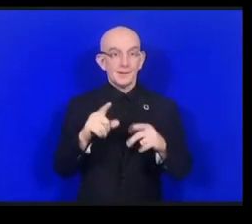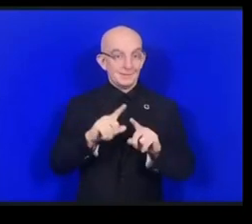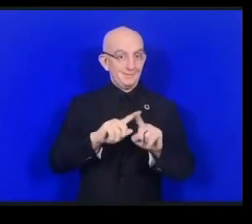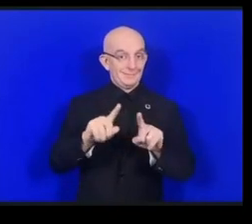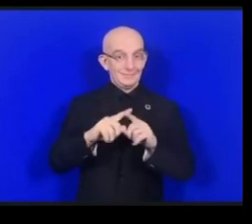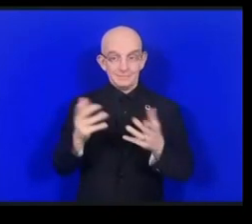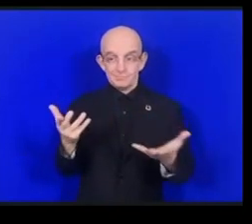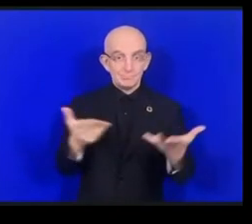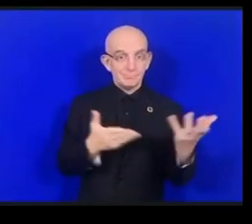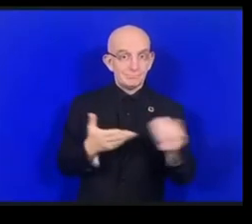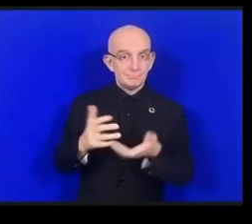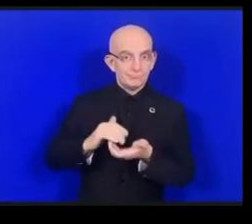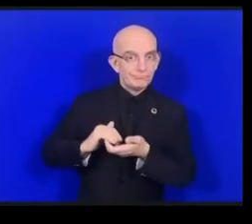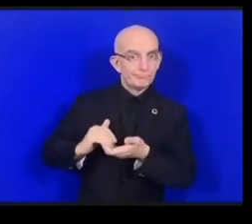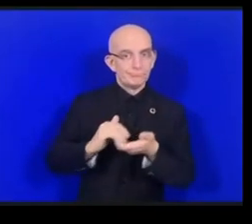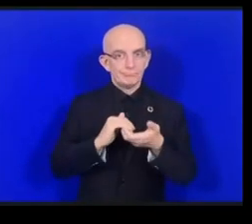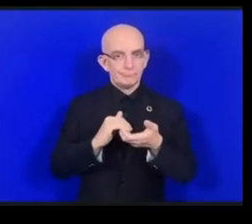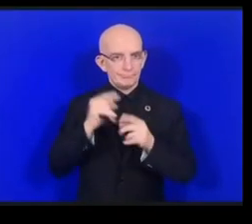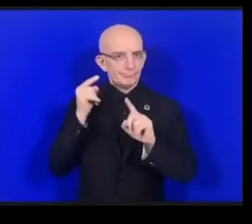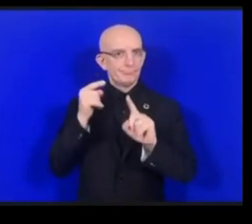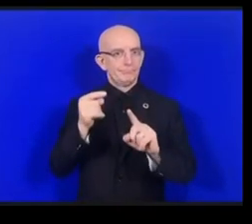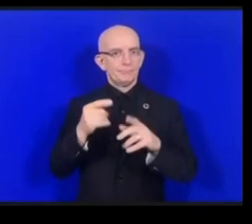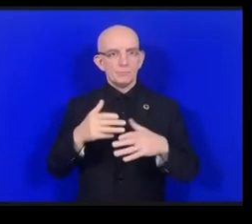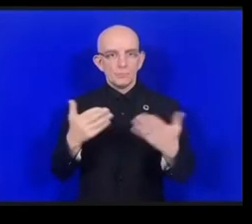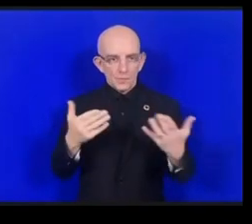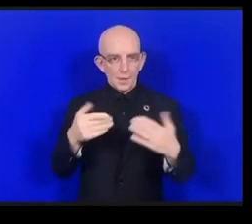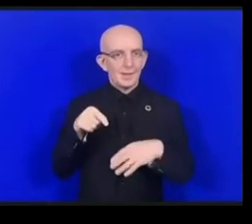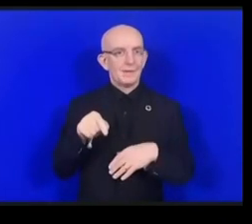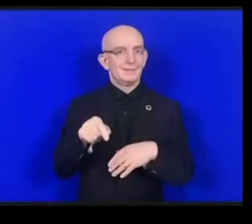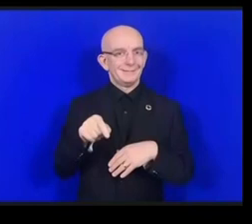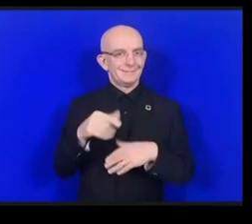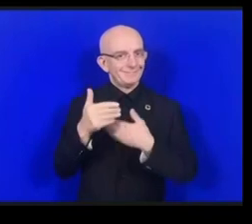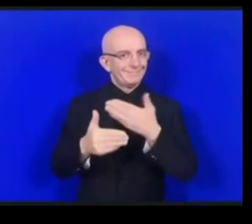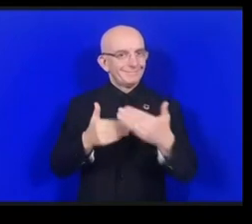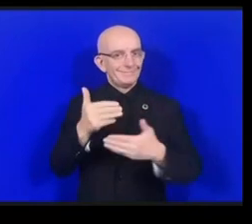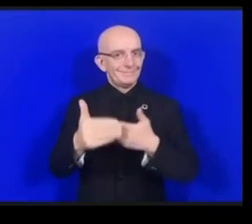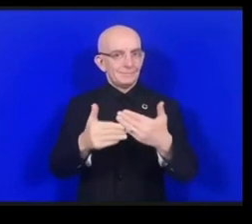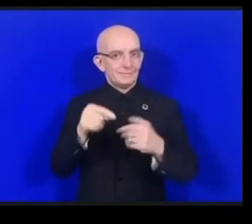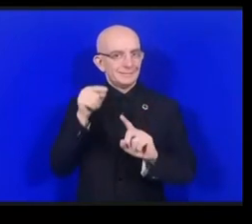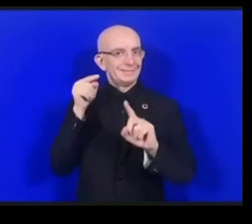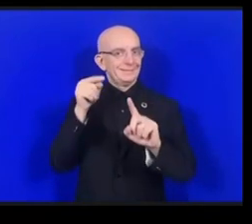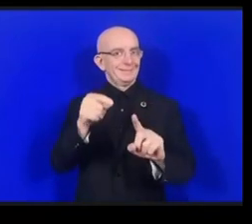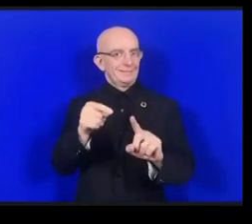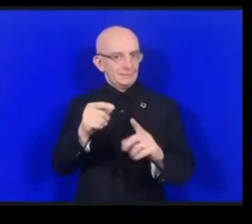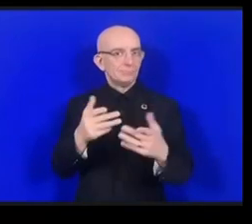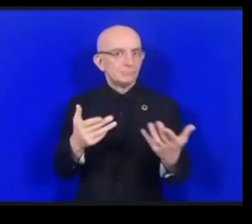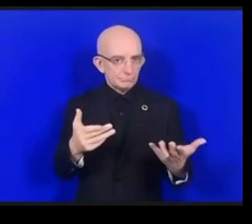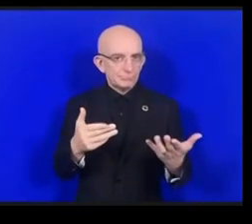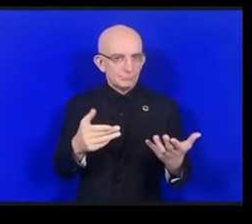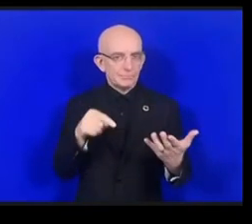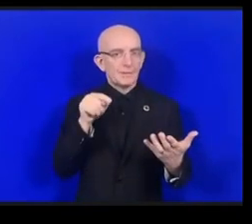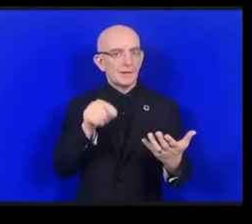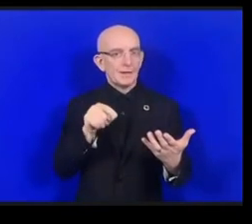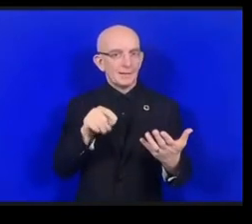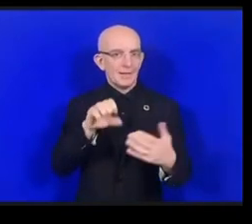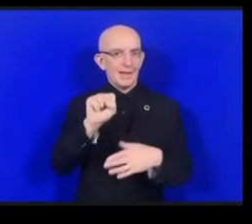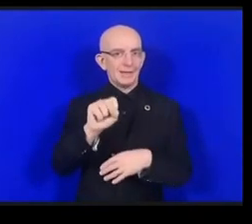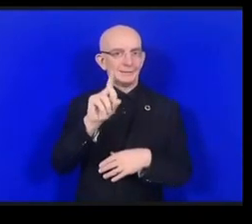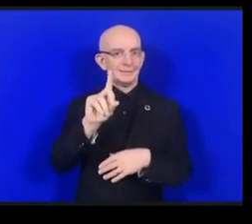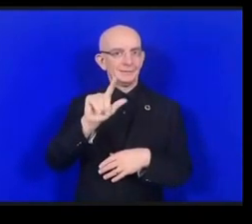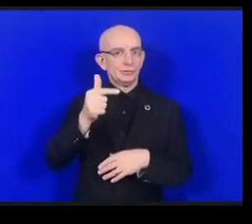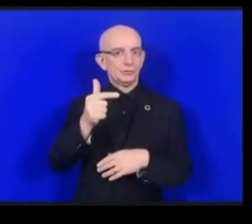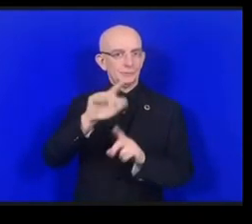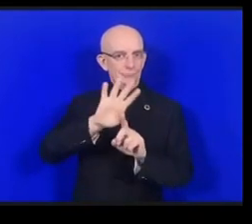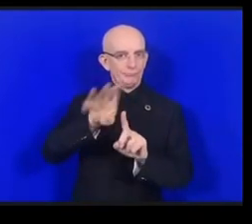exercise Dynamic collisions have elaborated each for their work how it's related to the SGS